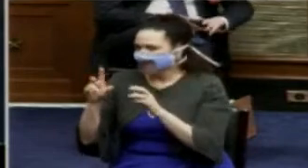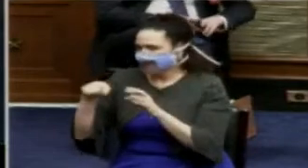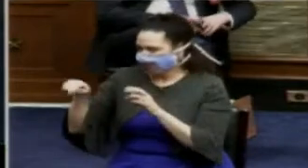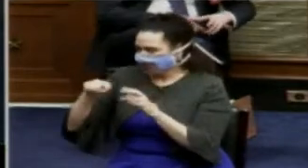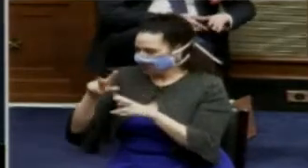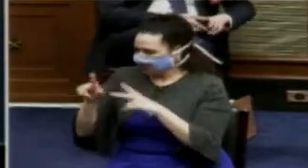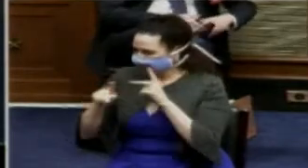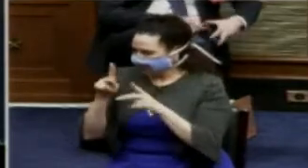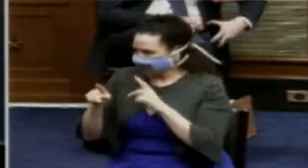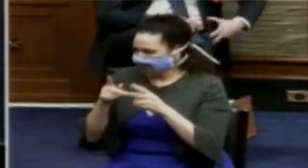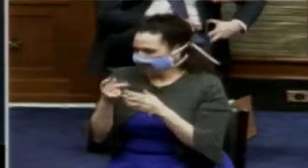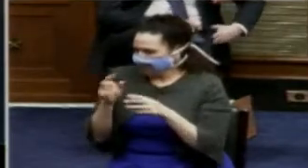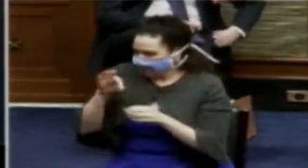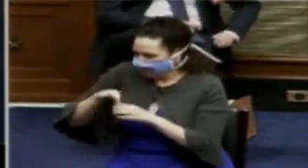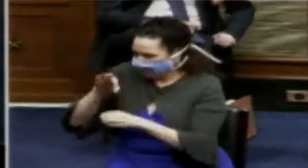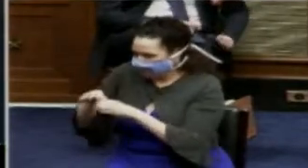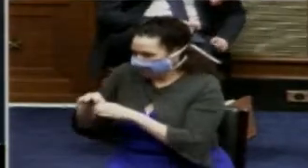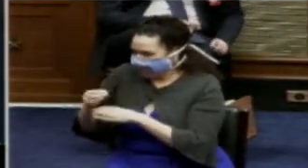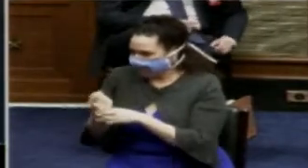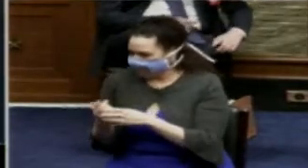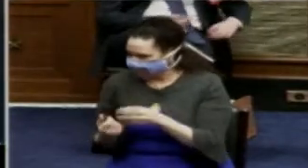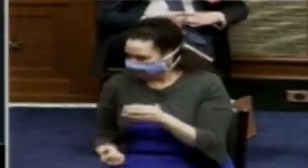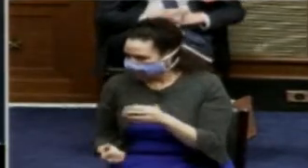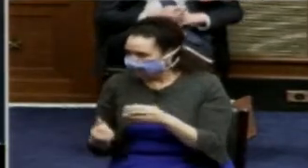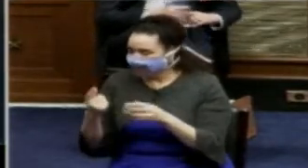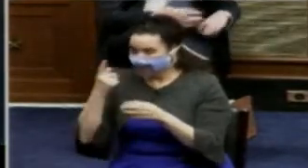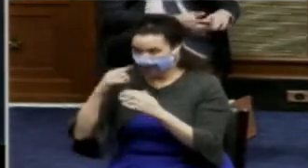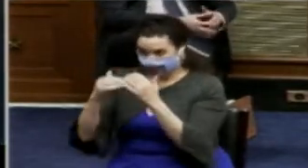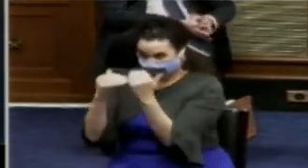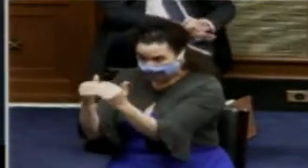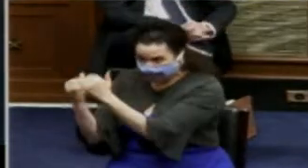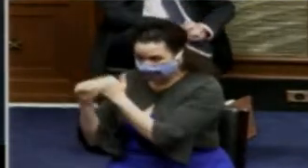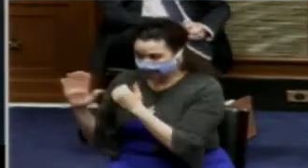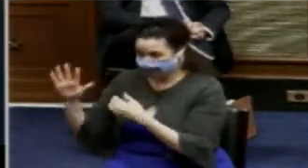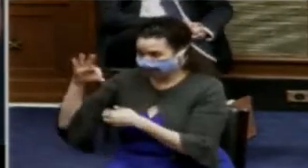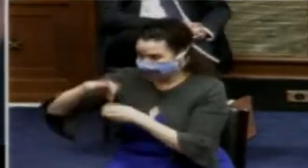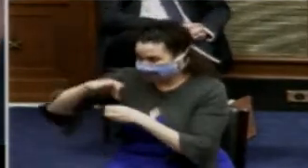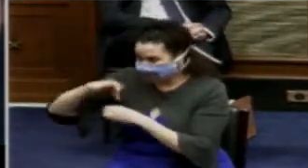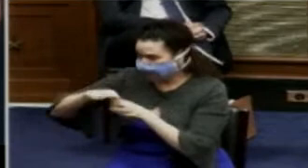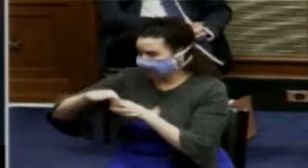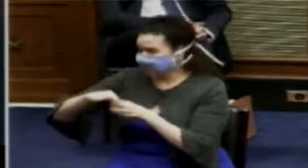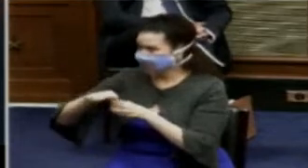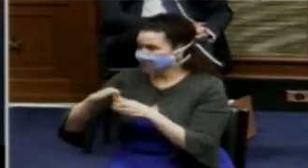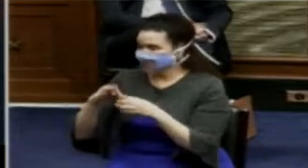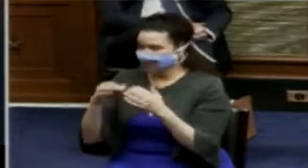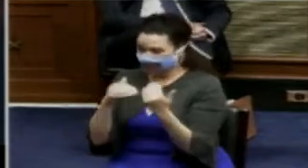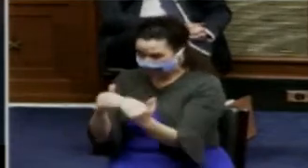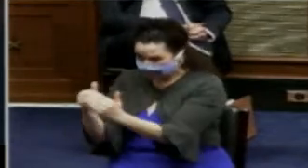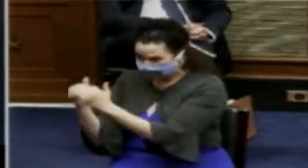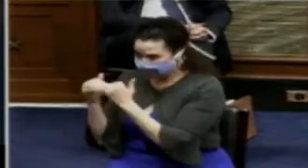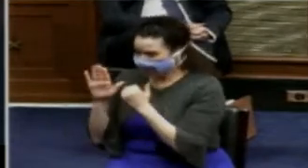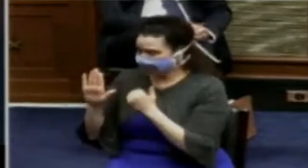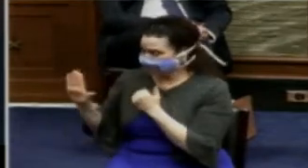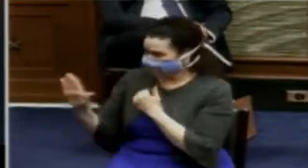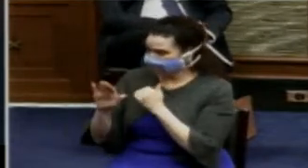restrict, repress, suppress the vote, the ability of people to vote